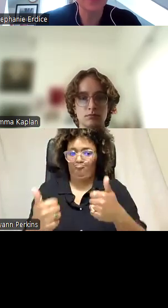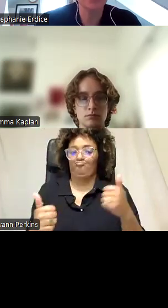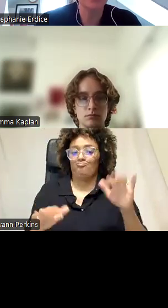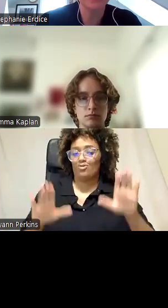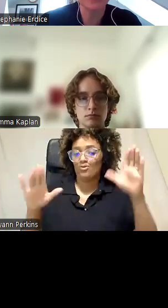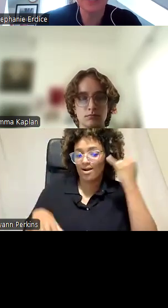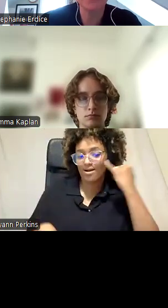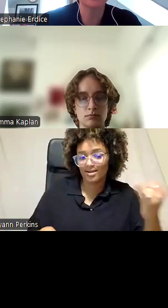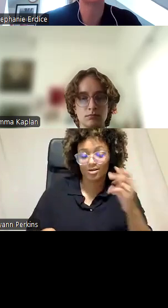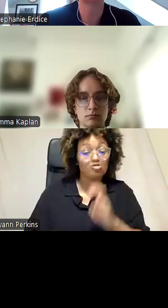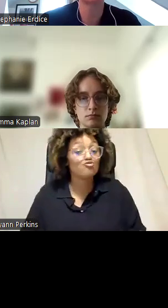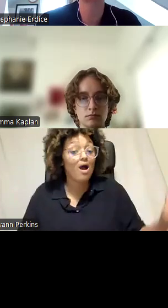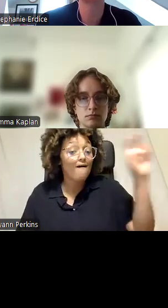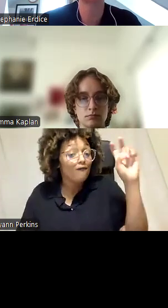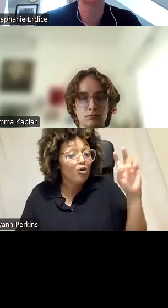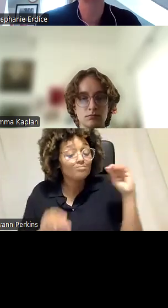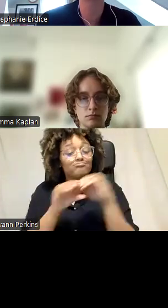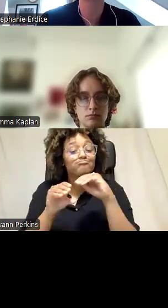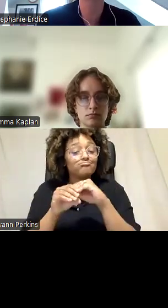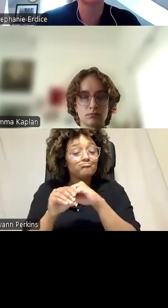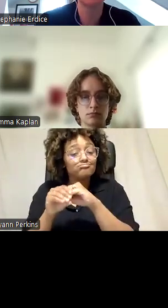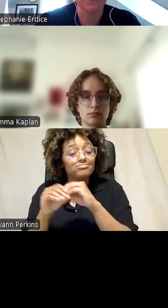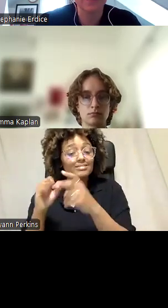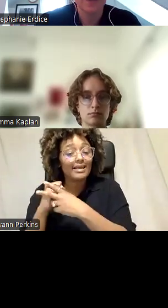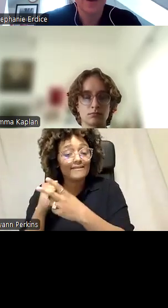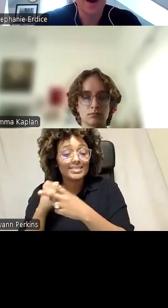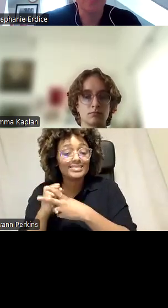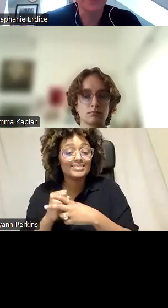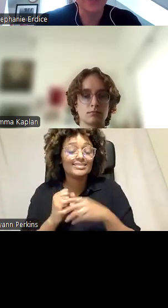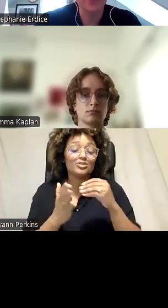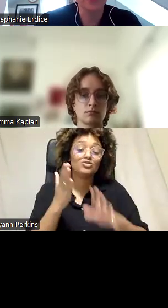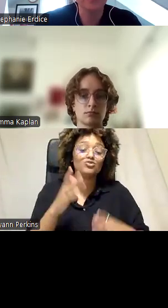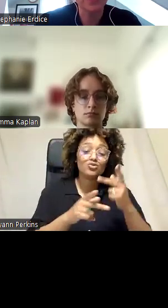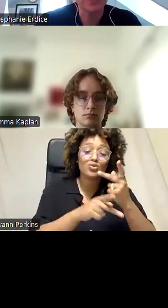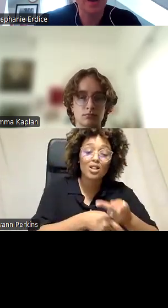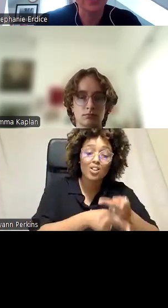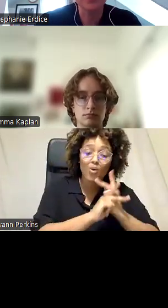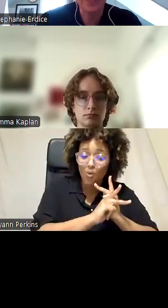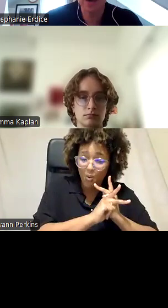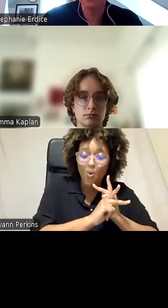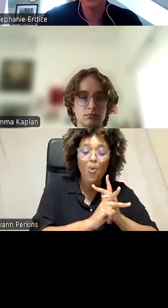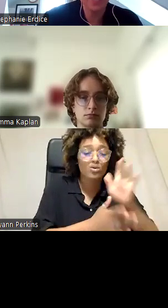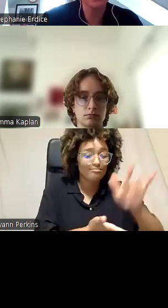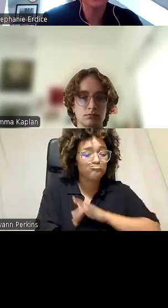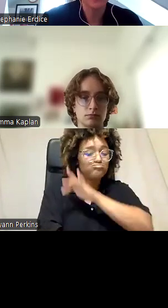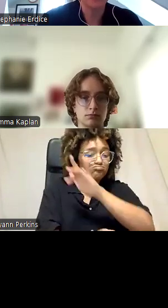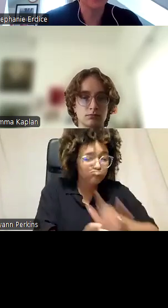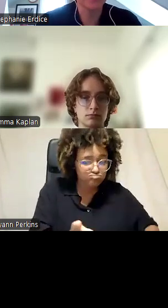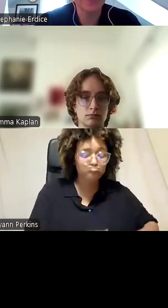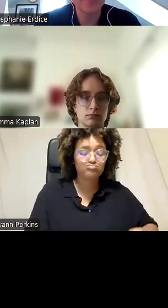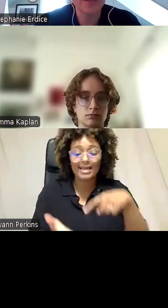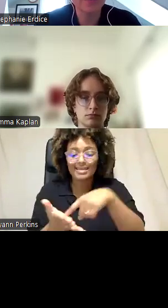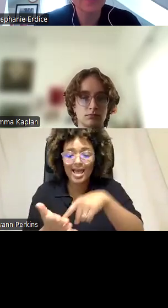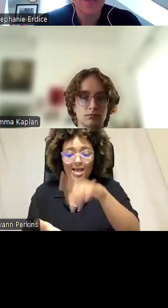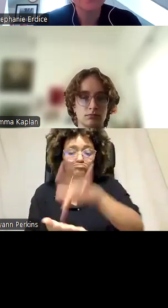extra money, putting it in savings, paying off student loan. Absolutely. With $850, paying off debt,